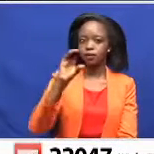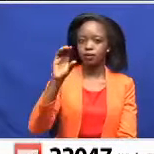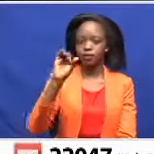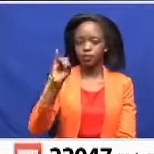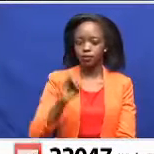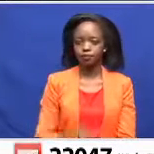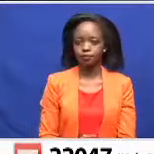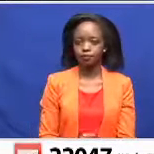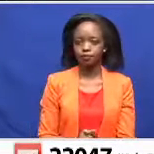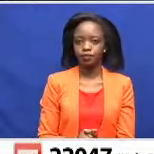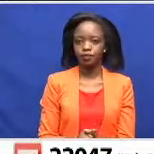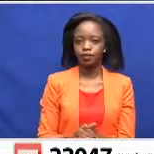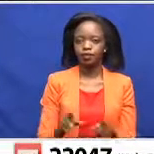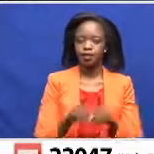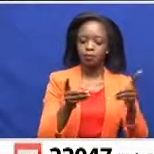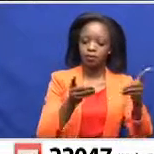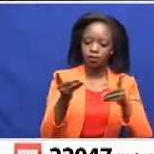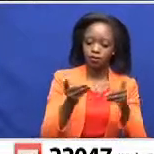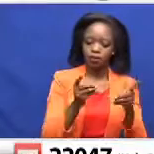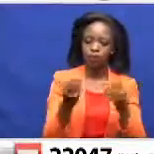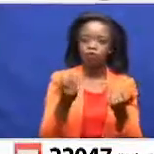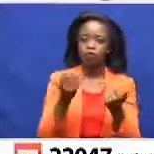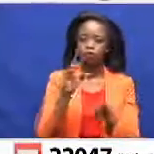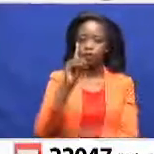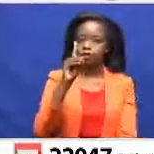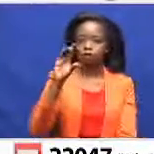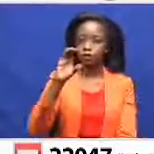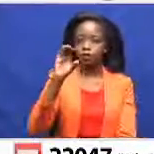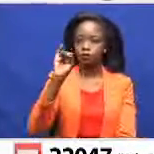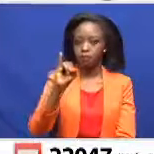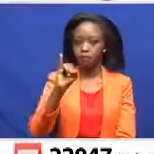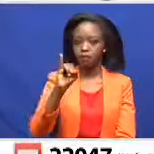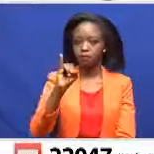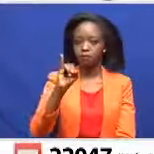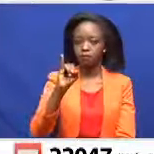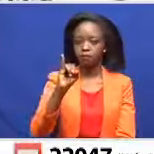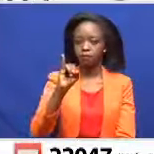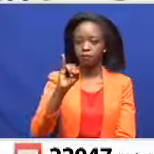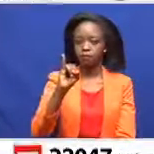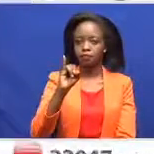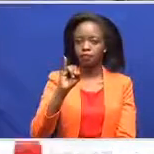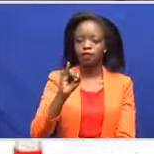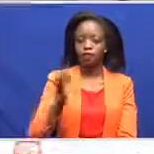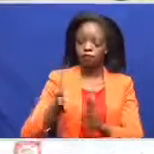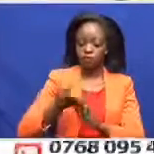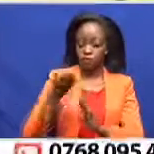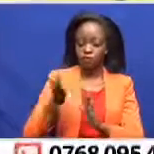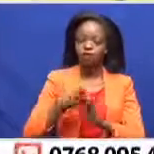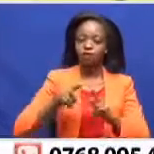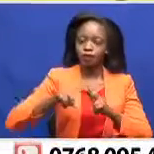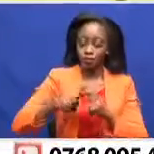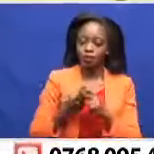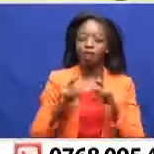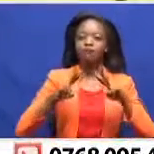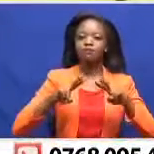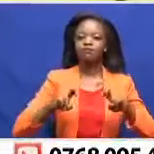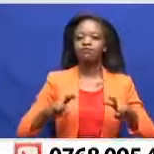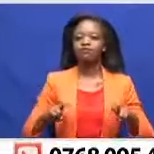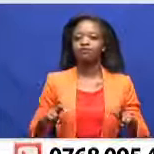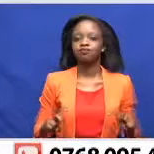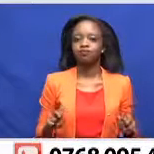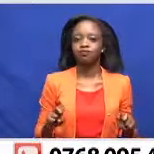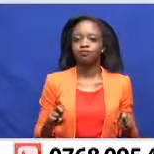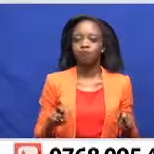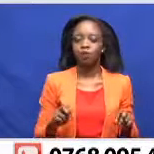ESCC and the Directorate of Criminal Investigations DCI, to urgently commence investigations